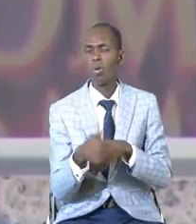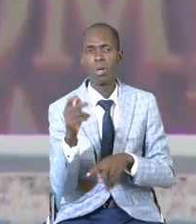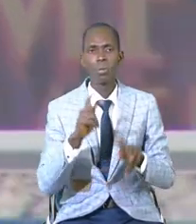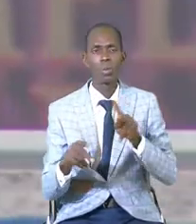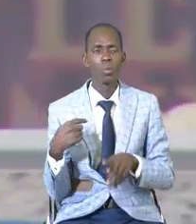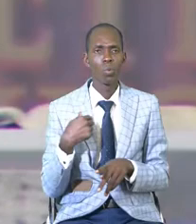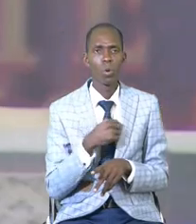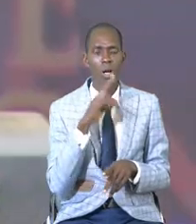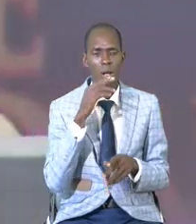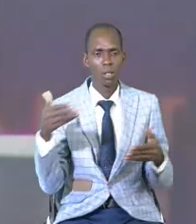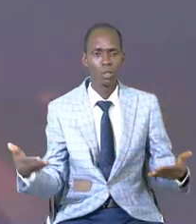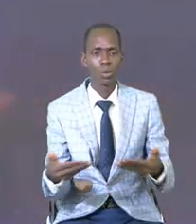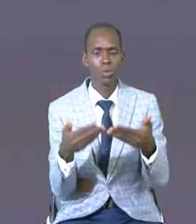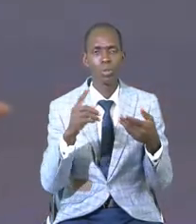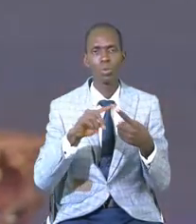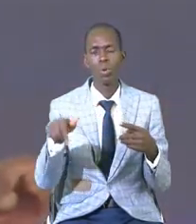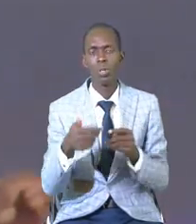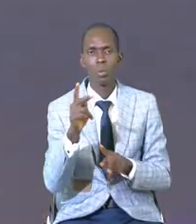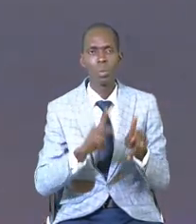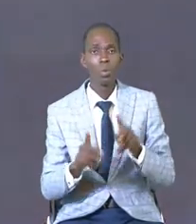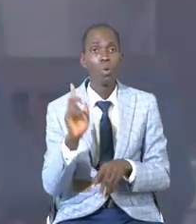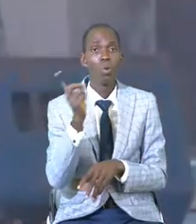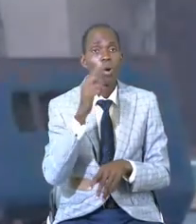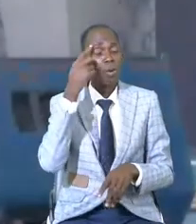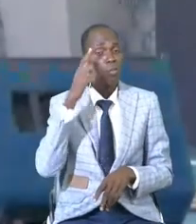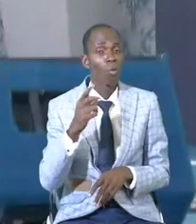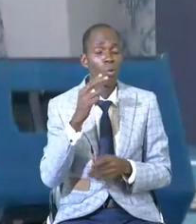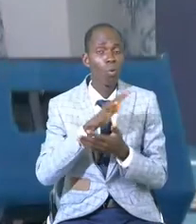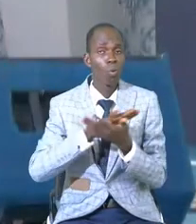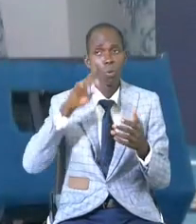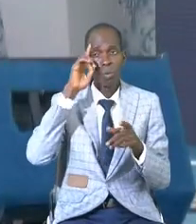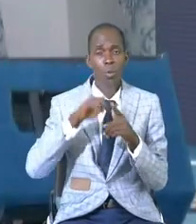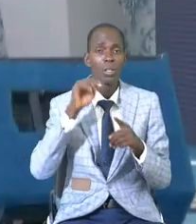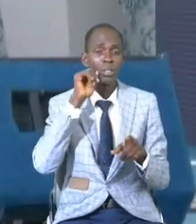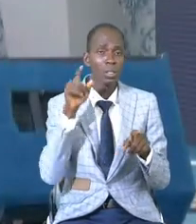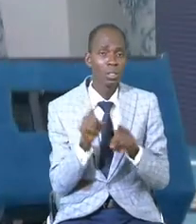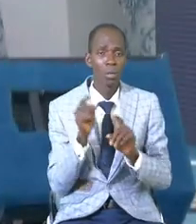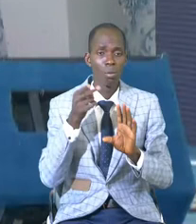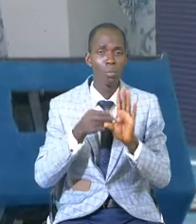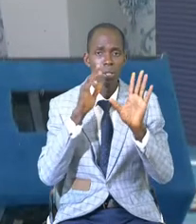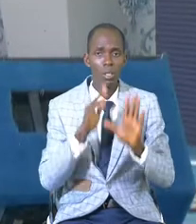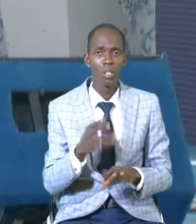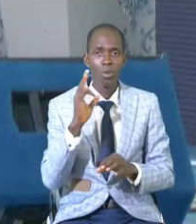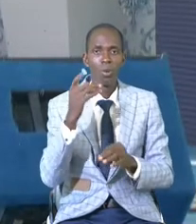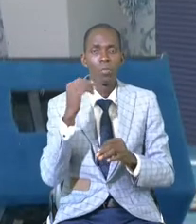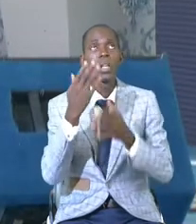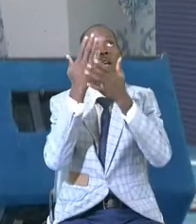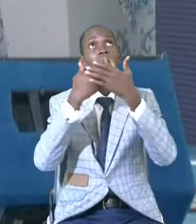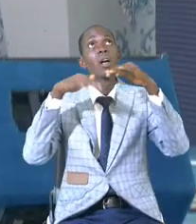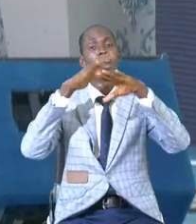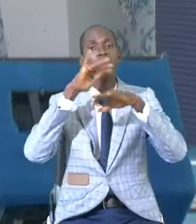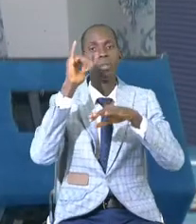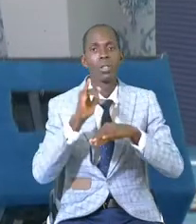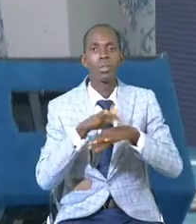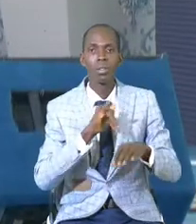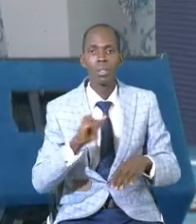before other people. Wherefore, holy brethren, partakers of the heavenly calling,